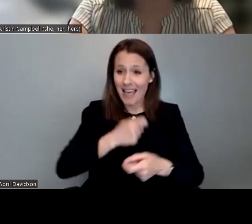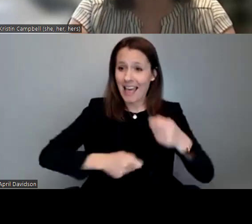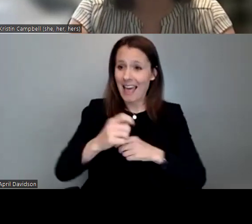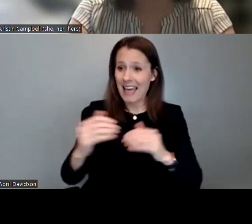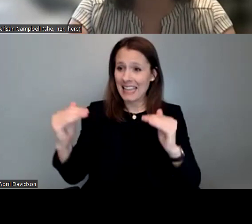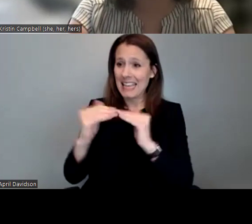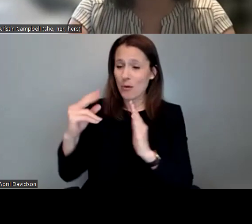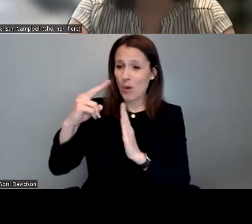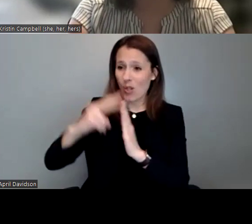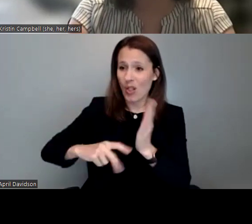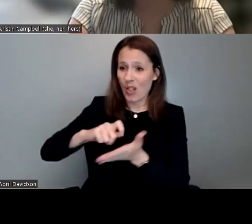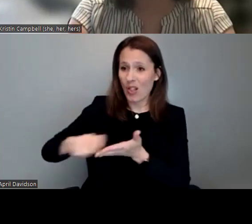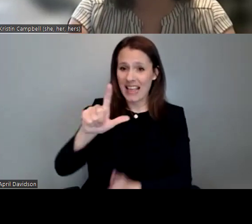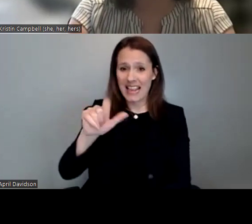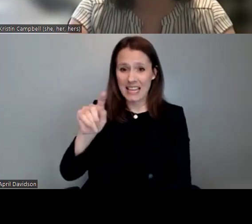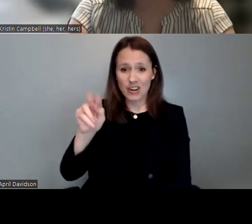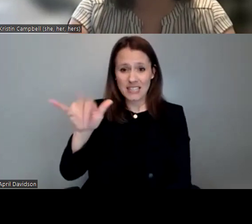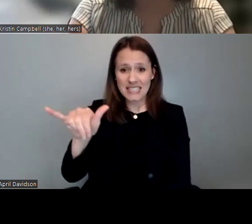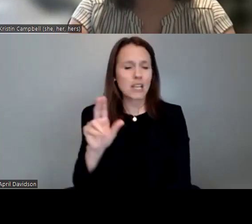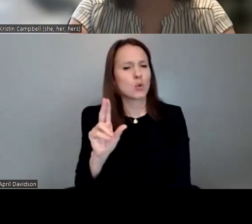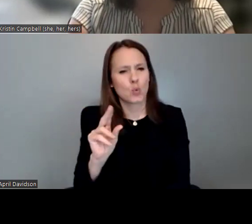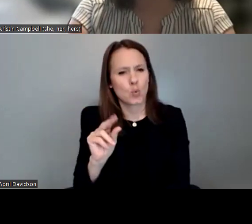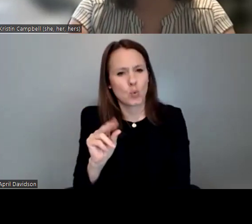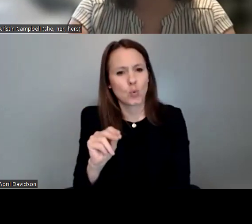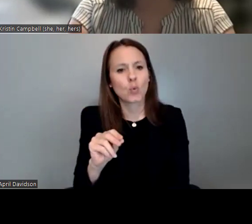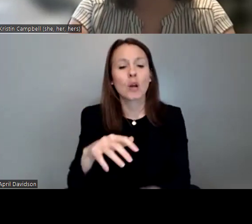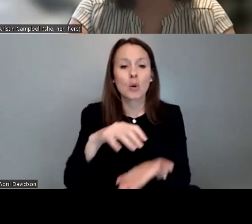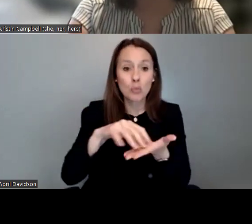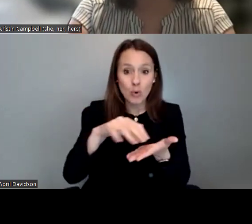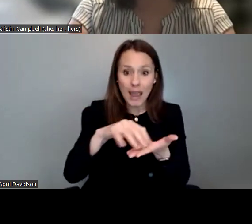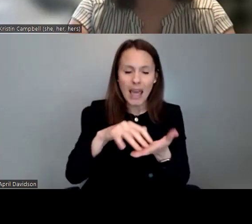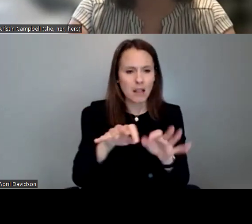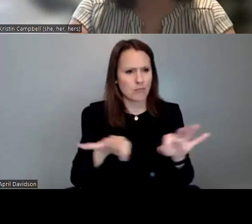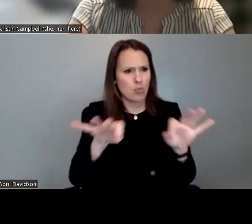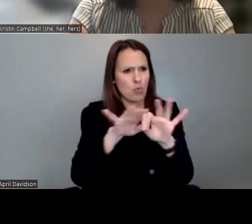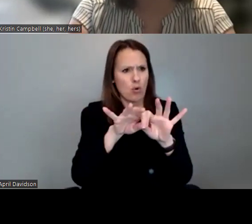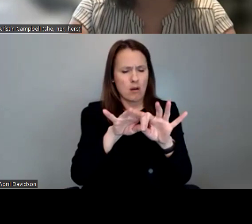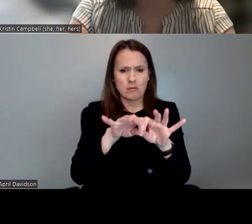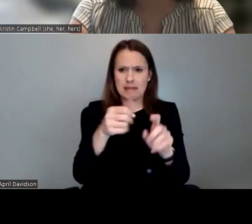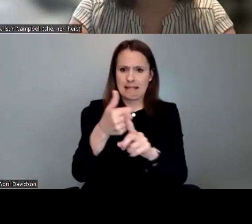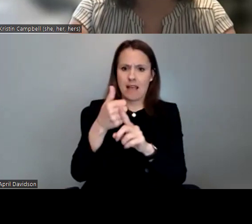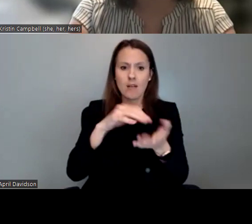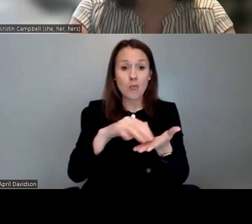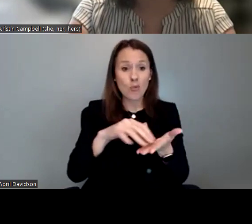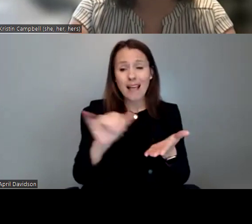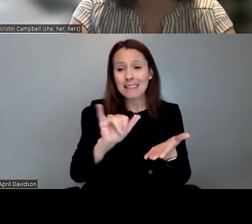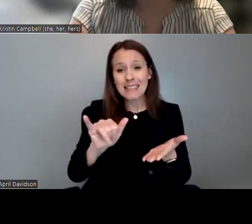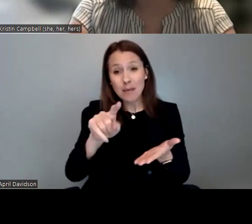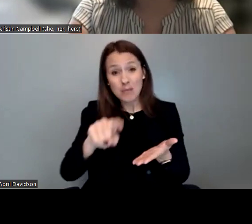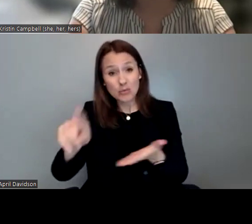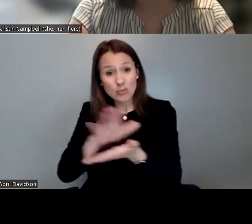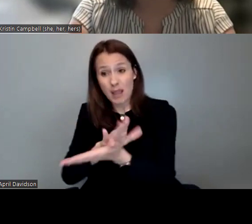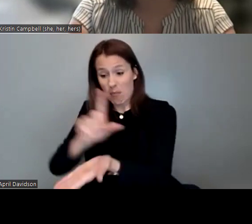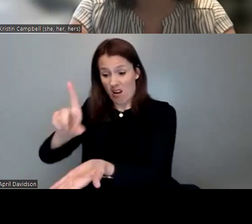not take the place of Braille. Braille is to a blind person just like print is to a sighted